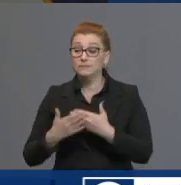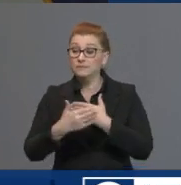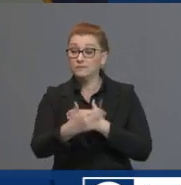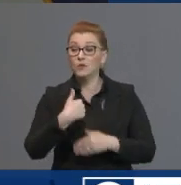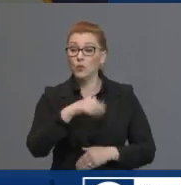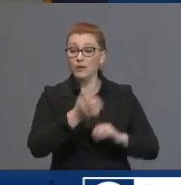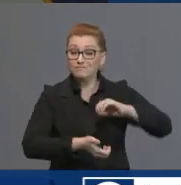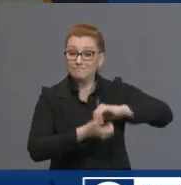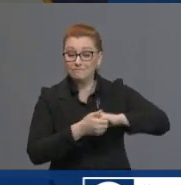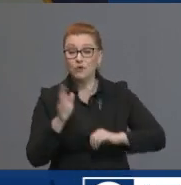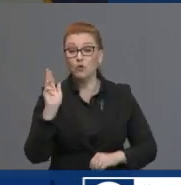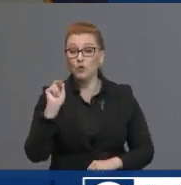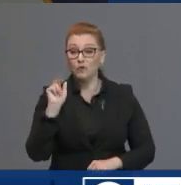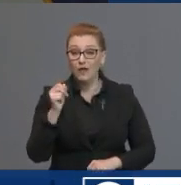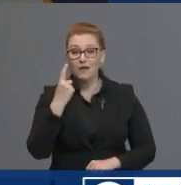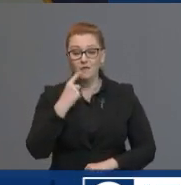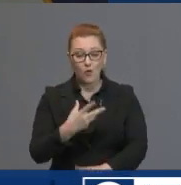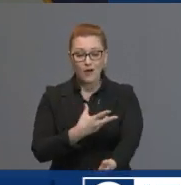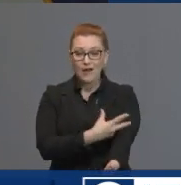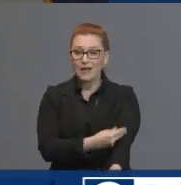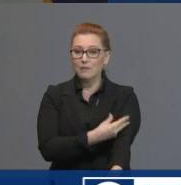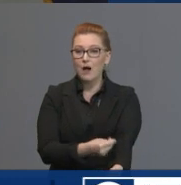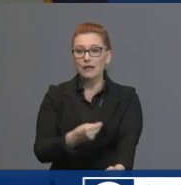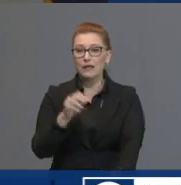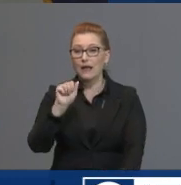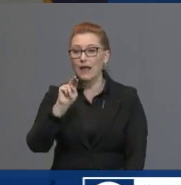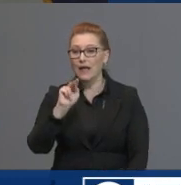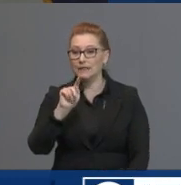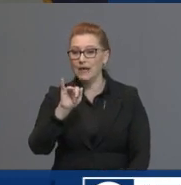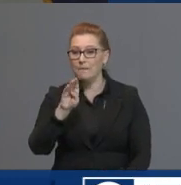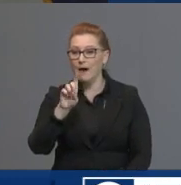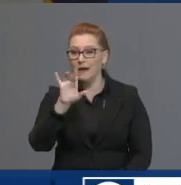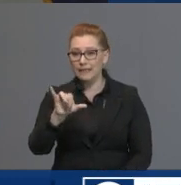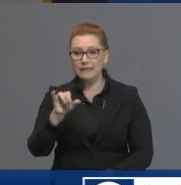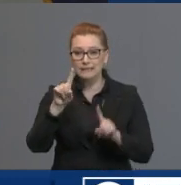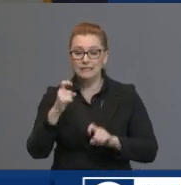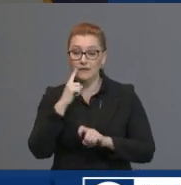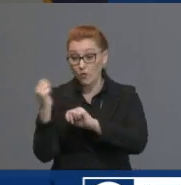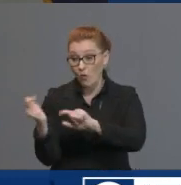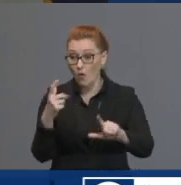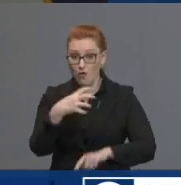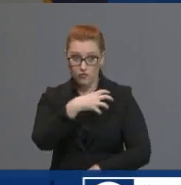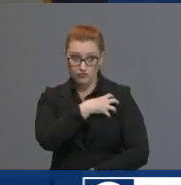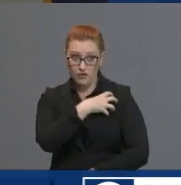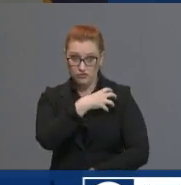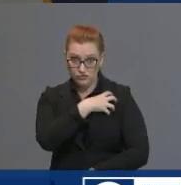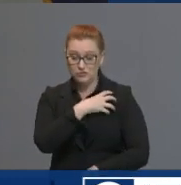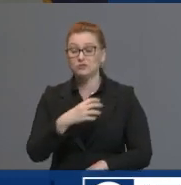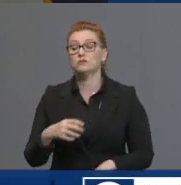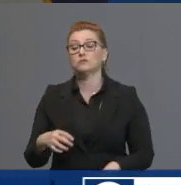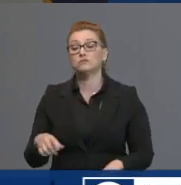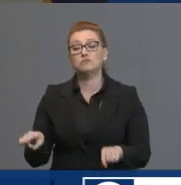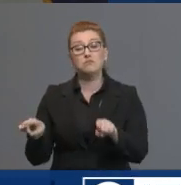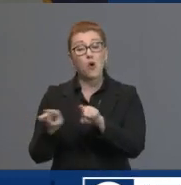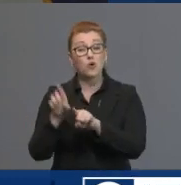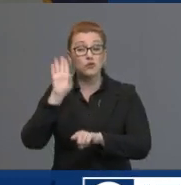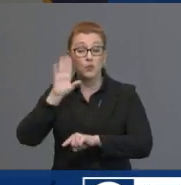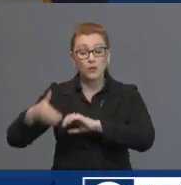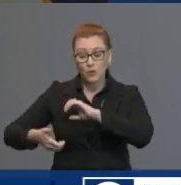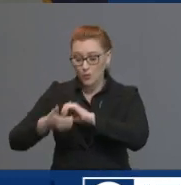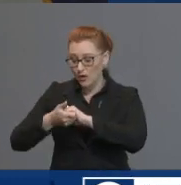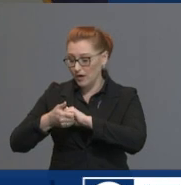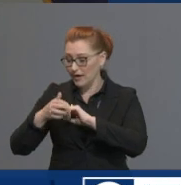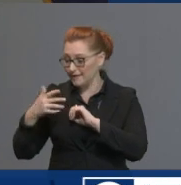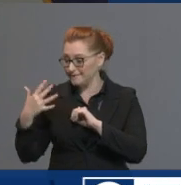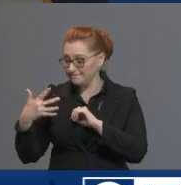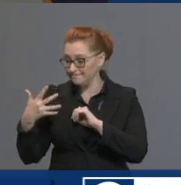get antibody testing for all of the correctional officers. And then we will also be working with